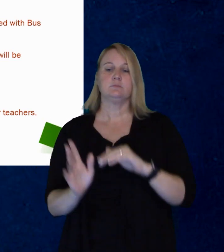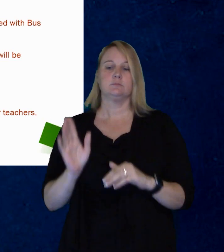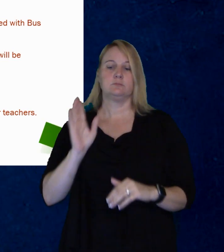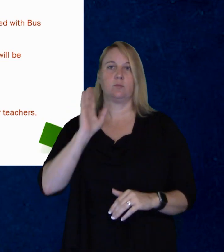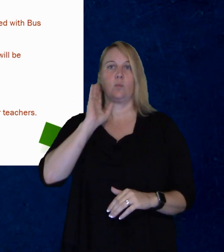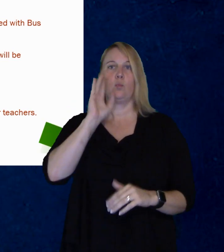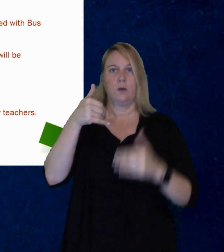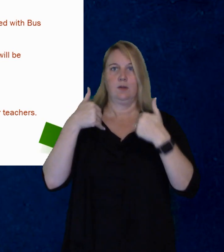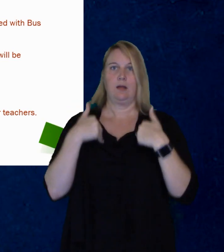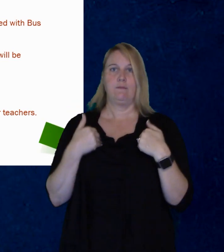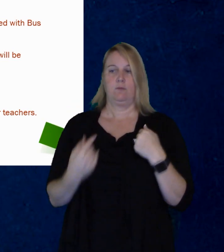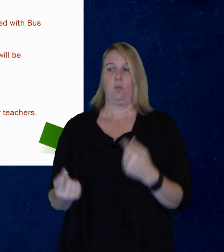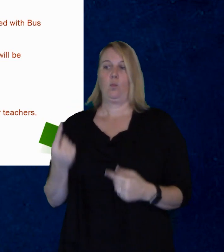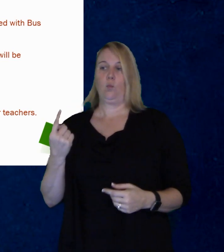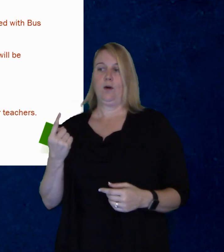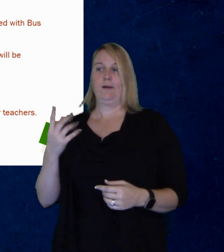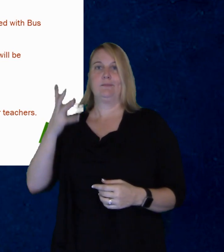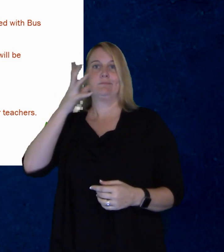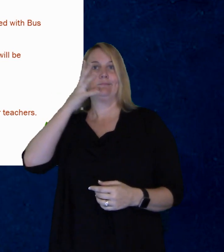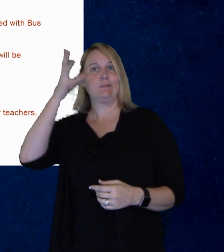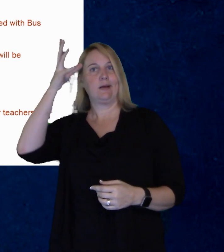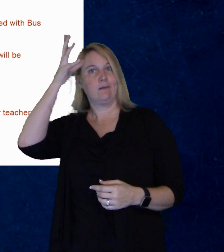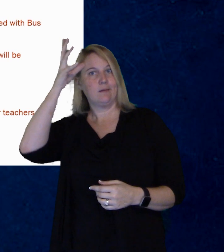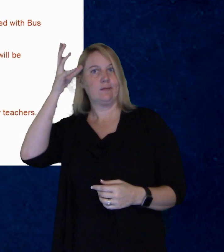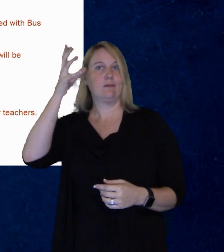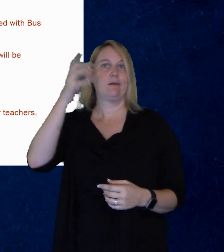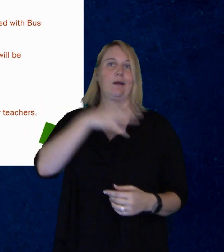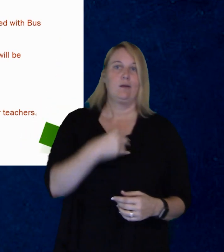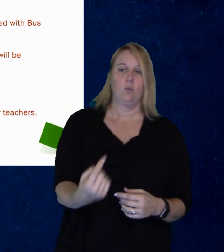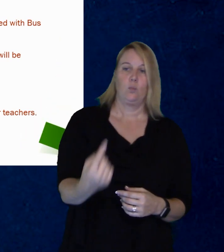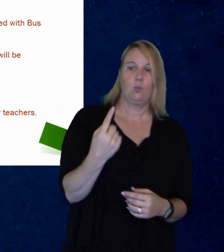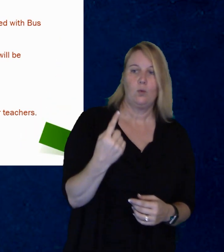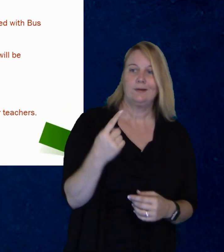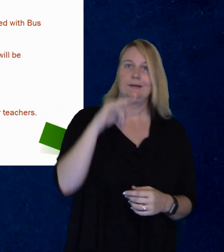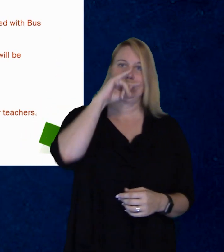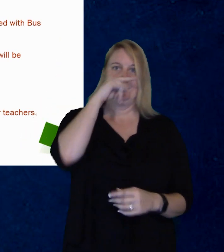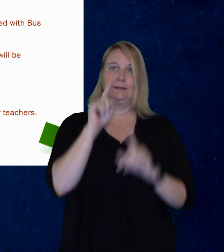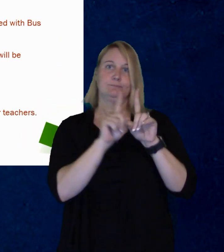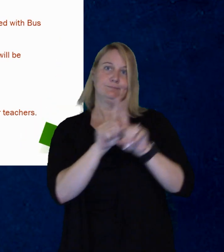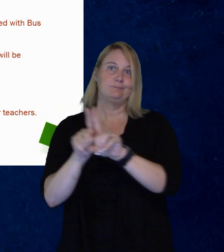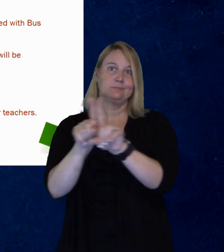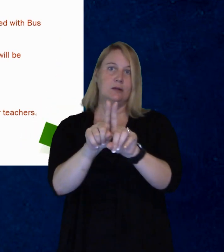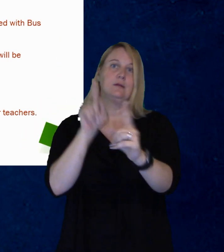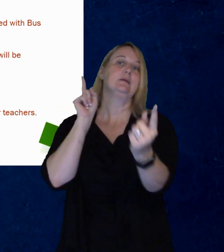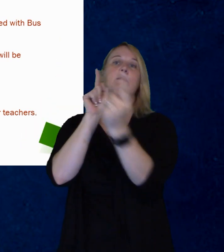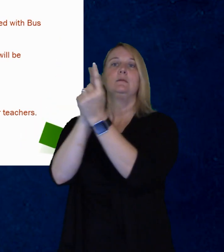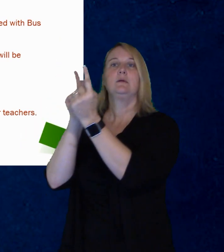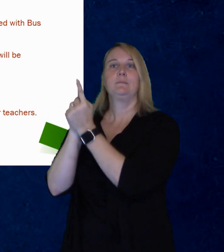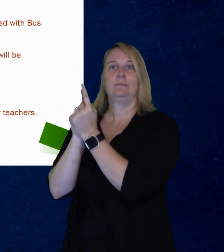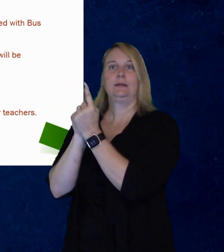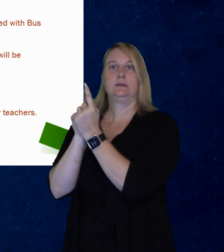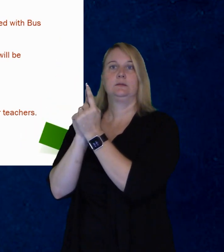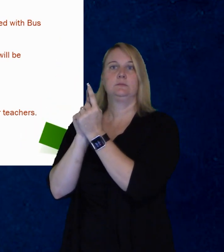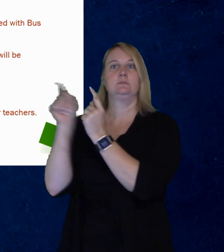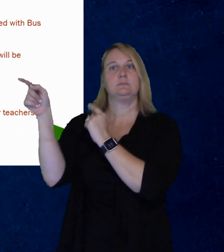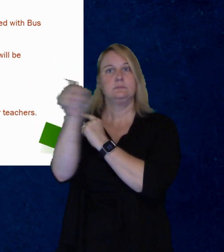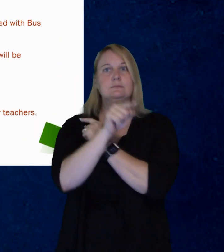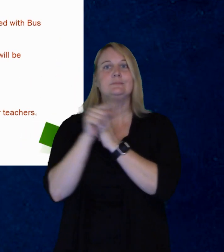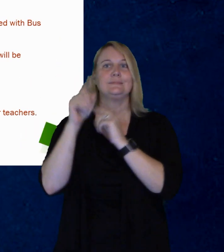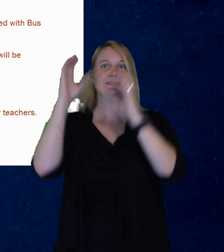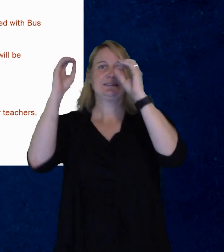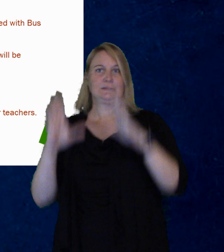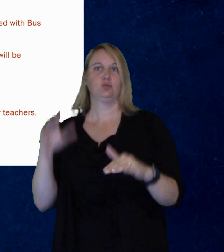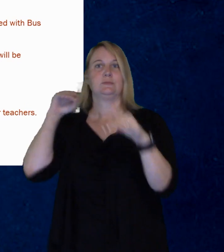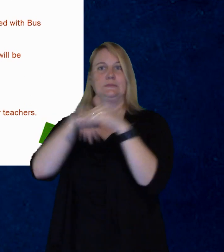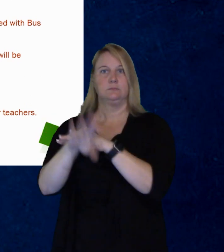in the building. We'll give you a tour, allow you to meet your teacher face to face, and get all the pertinent information and get you all ready to go for the